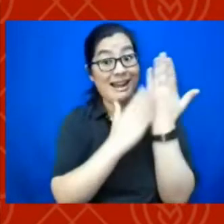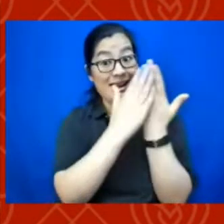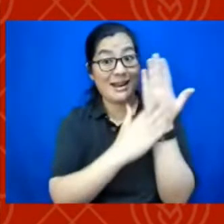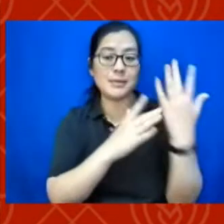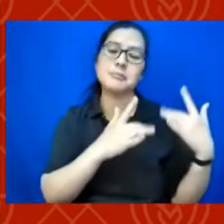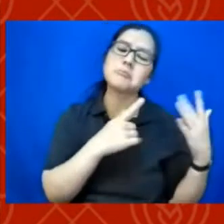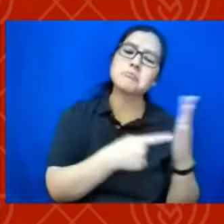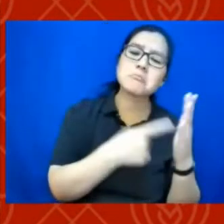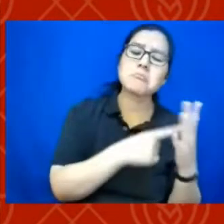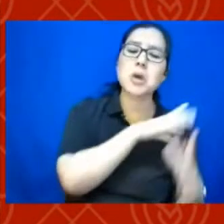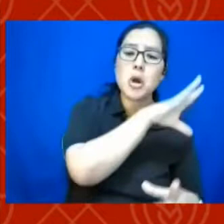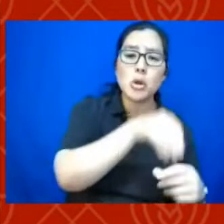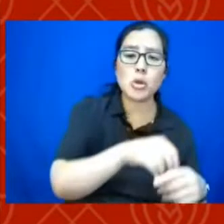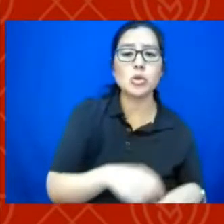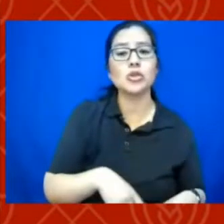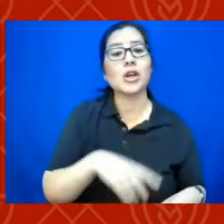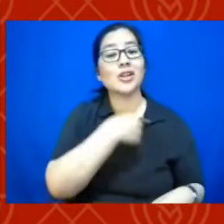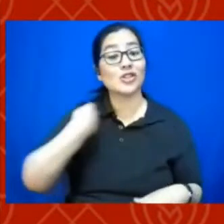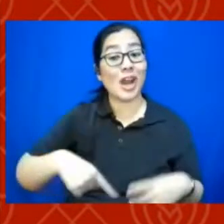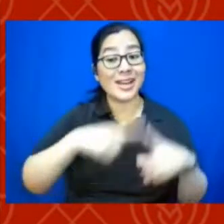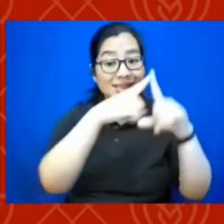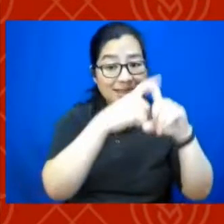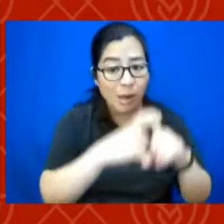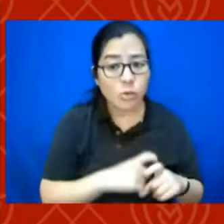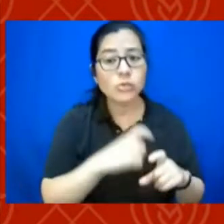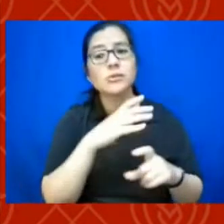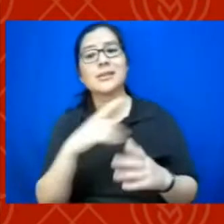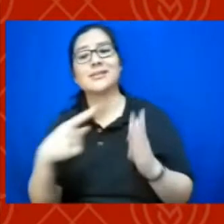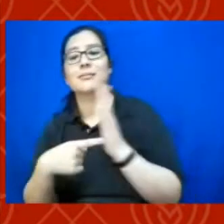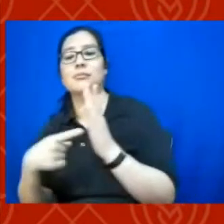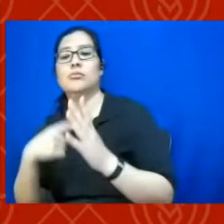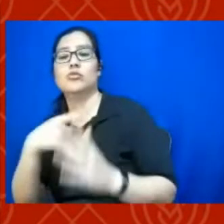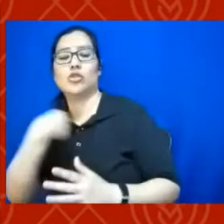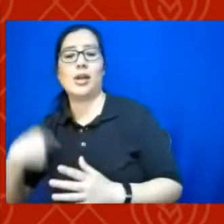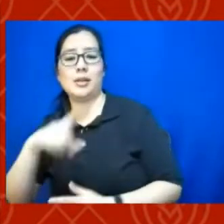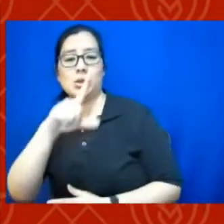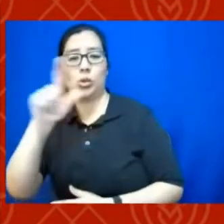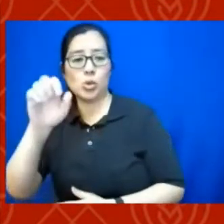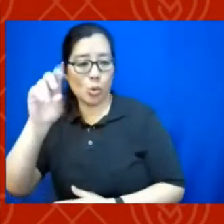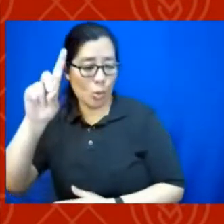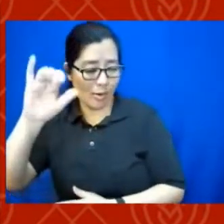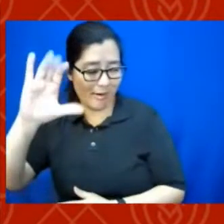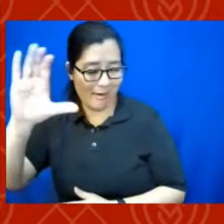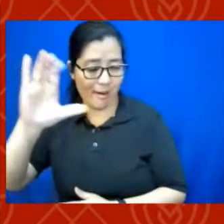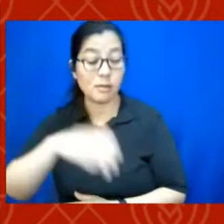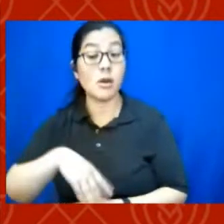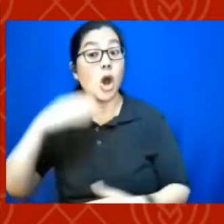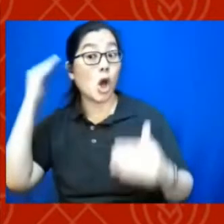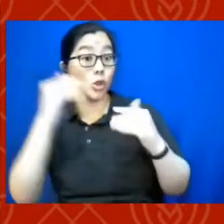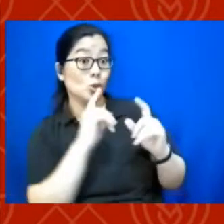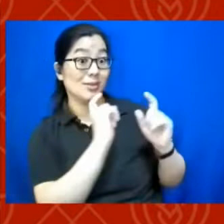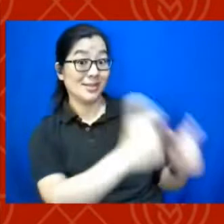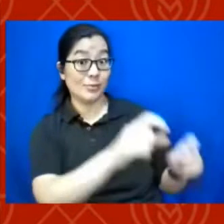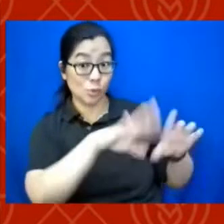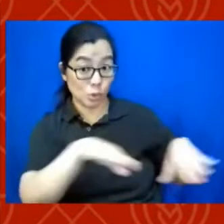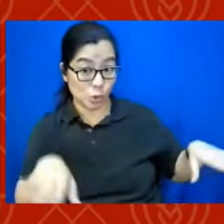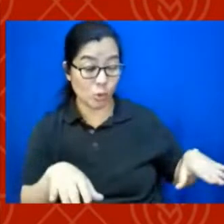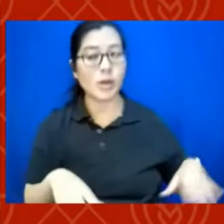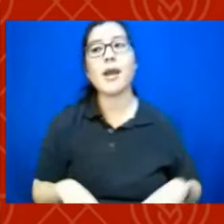to Chinese zodiac animals. Elders often give these to children while marrying give them to unmarried people.